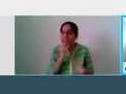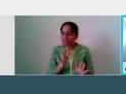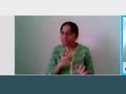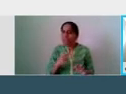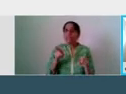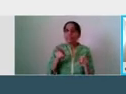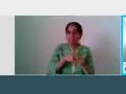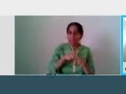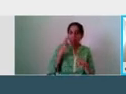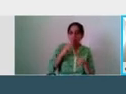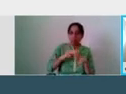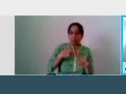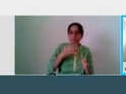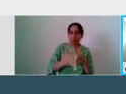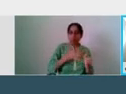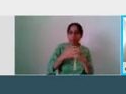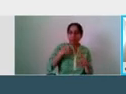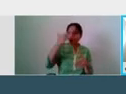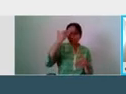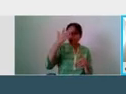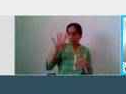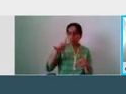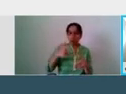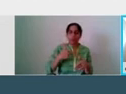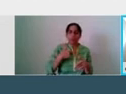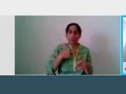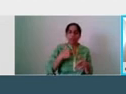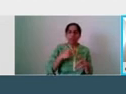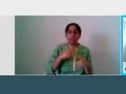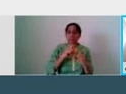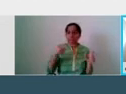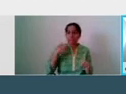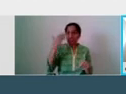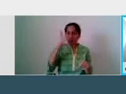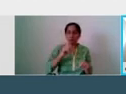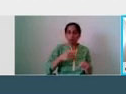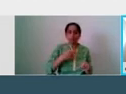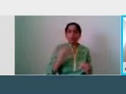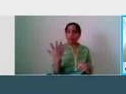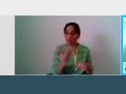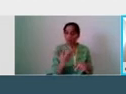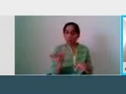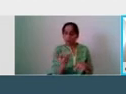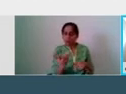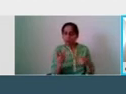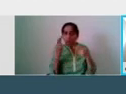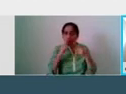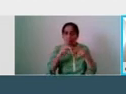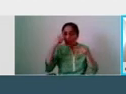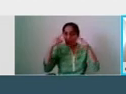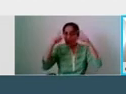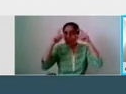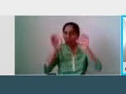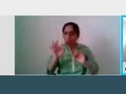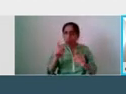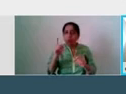question which starts with where is not very meaningful for a deaf uh person okay so